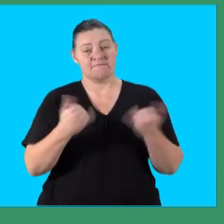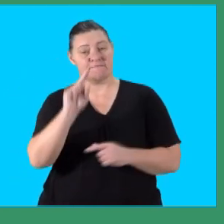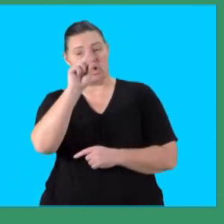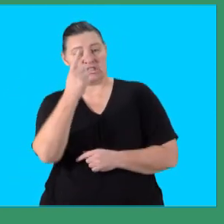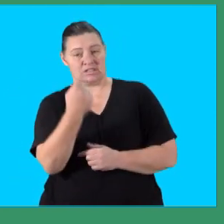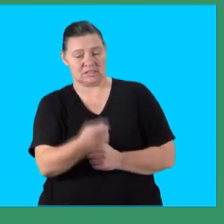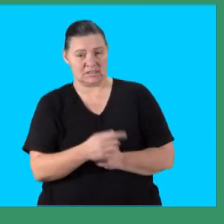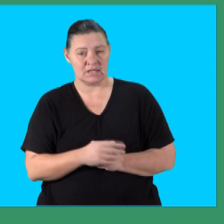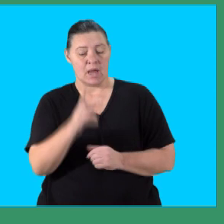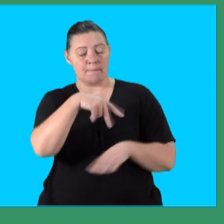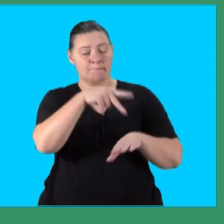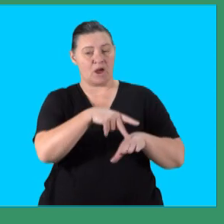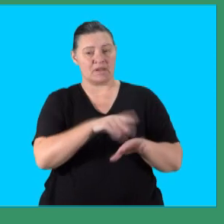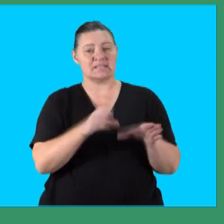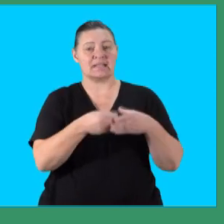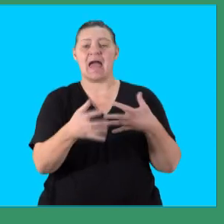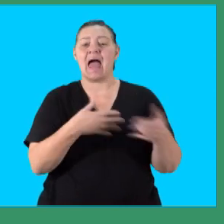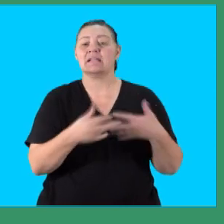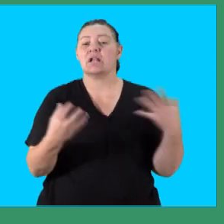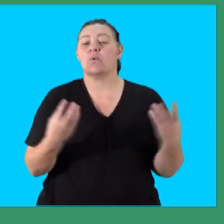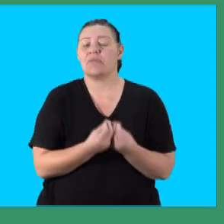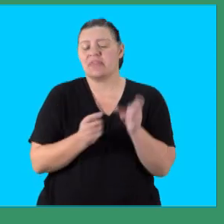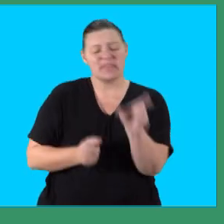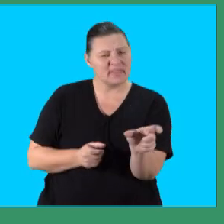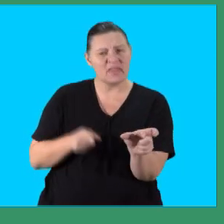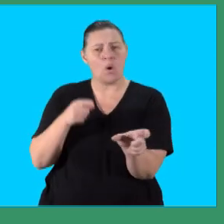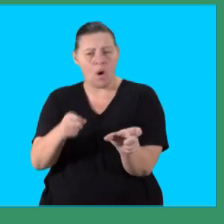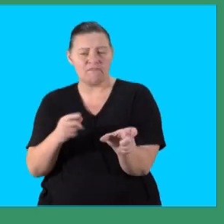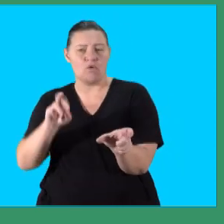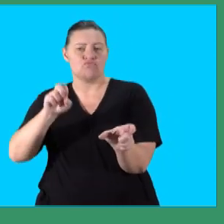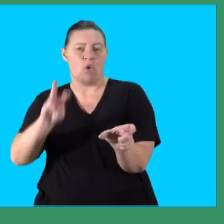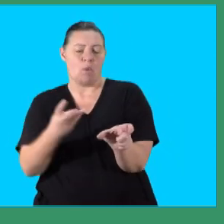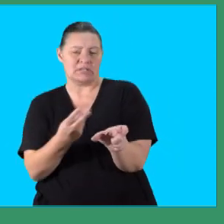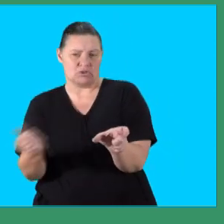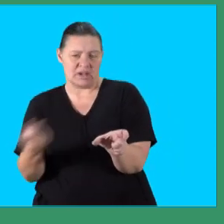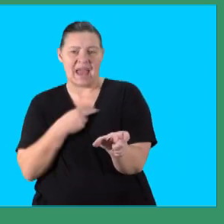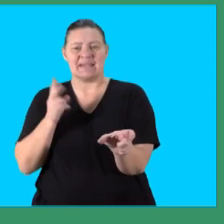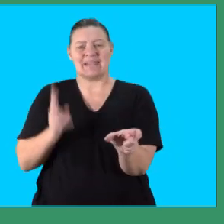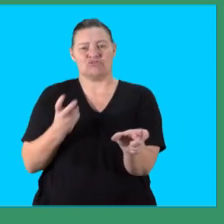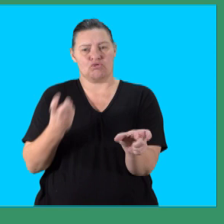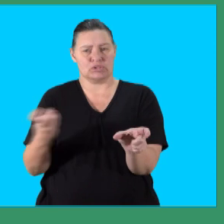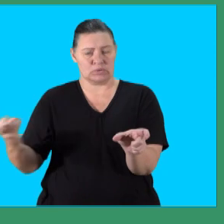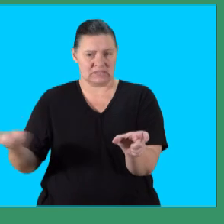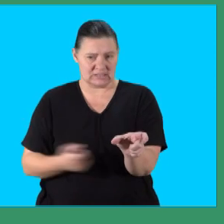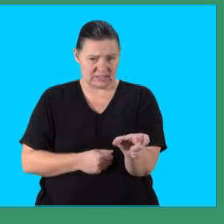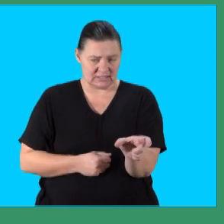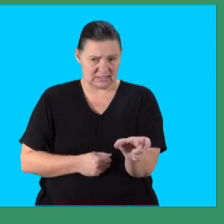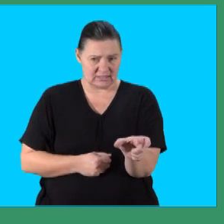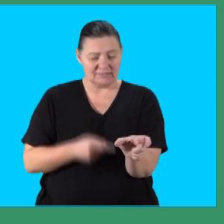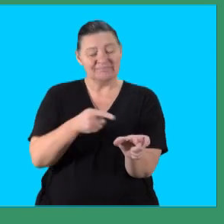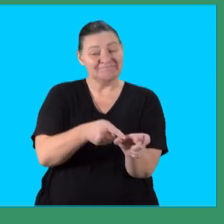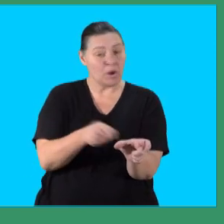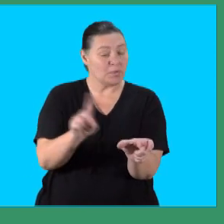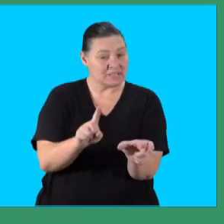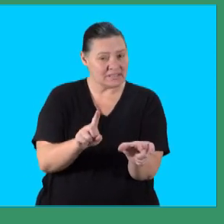Here's the first question. The primary sector deals with of raw materials and natural resources. Yes,